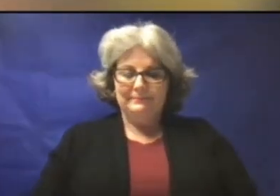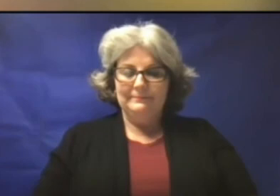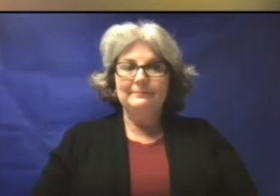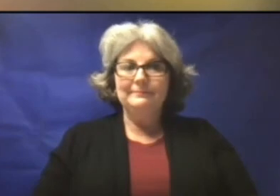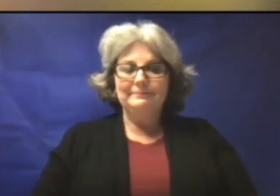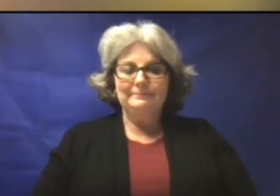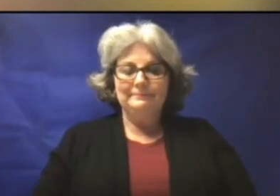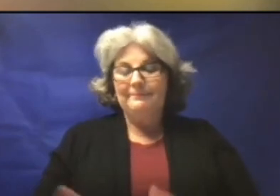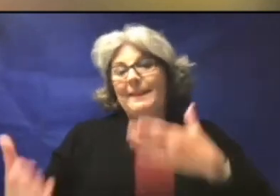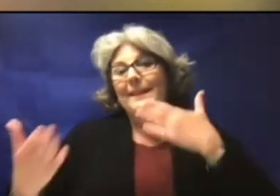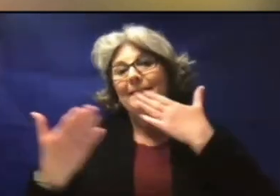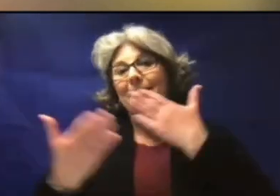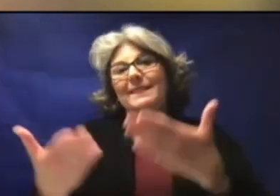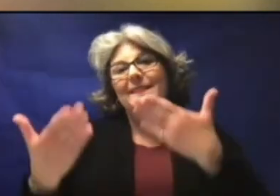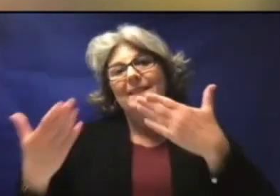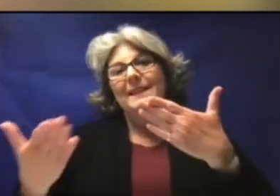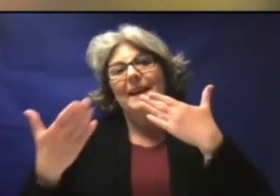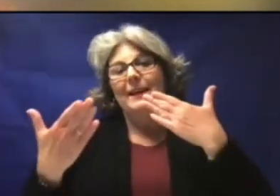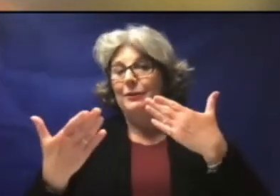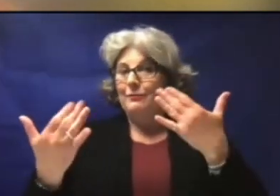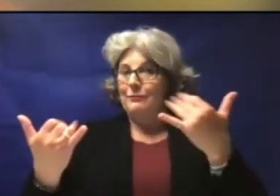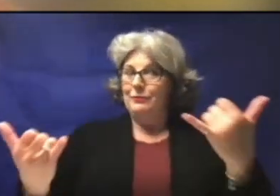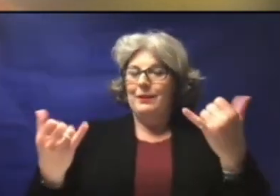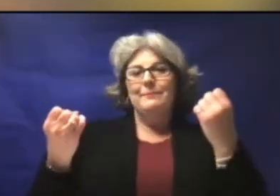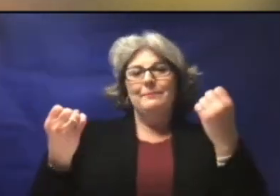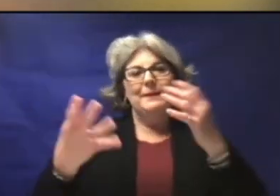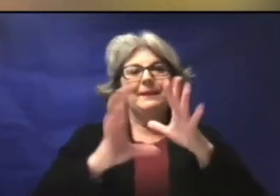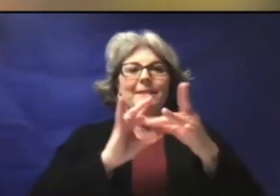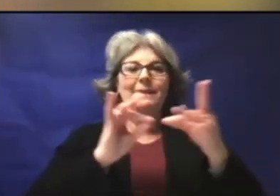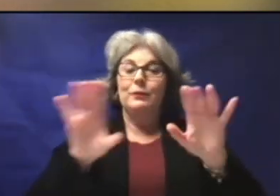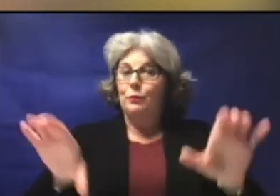Thank you everyone for joining us tonight. There are so many things we can do to